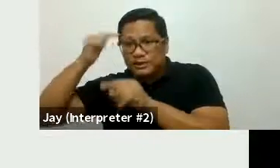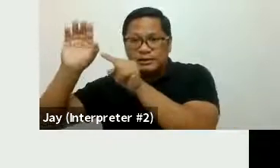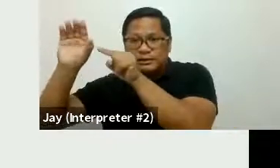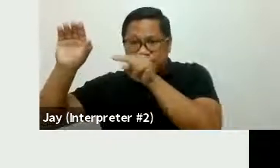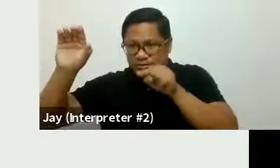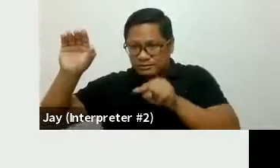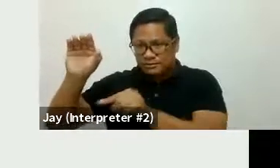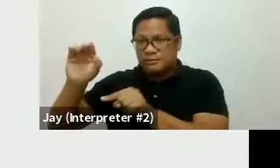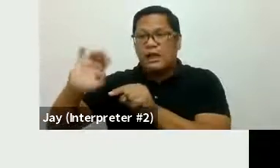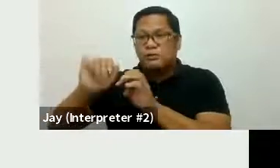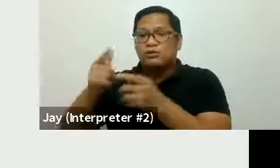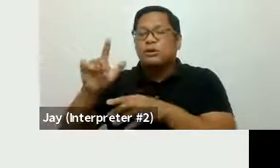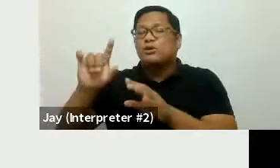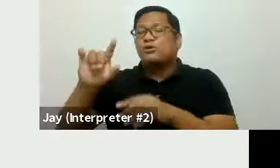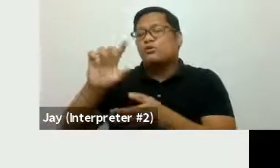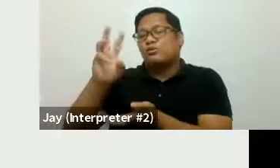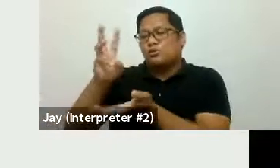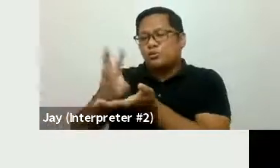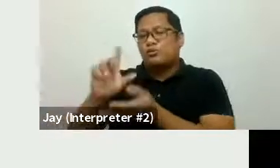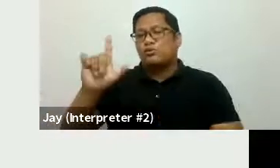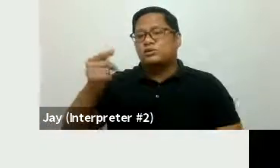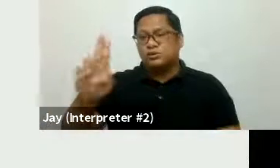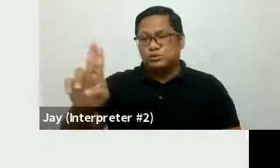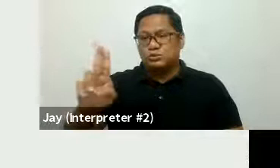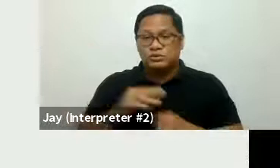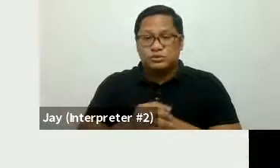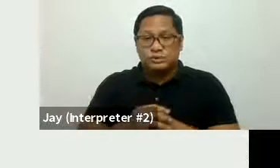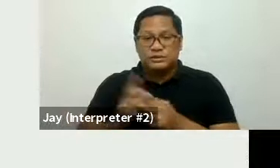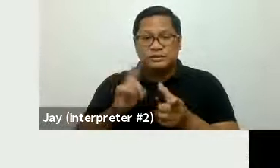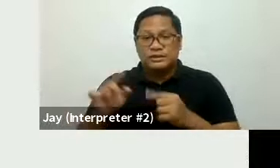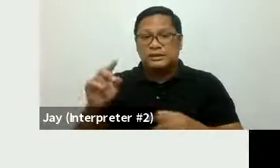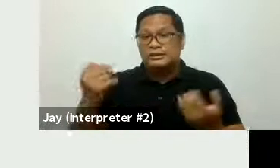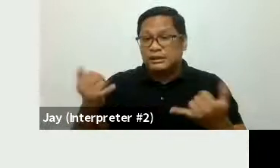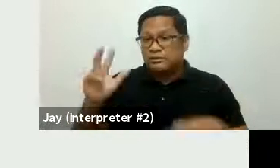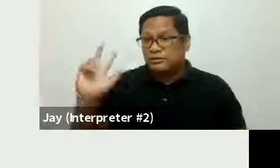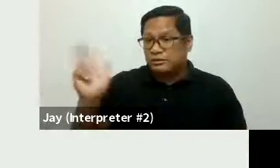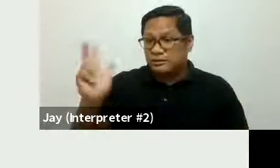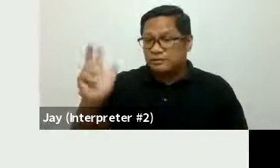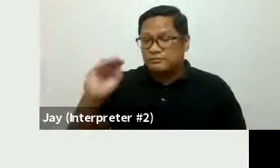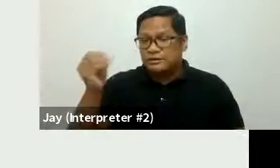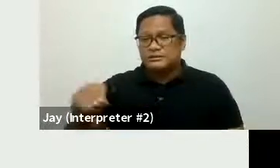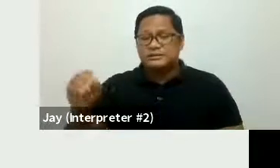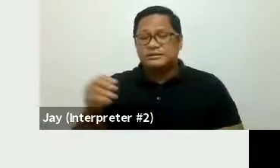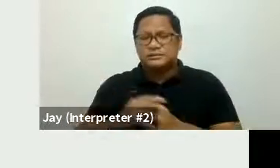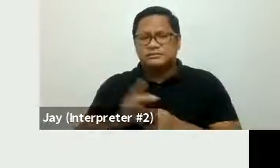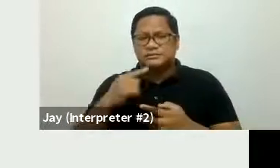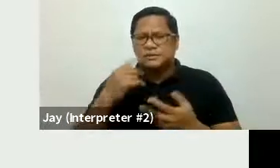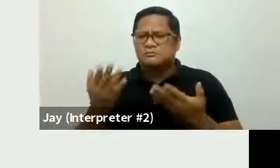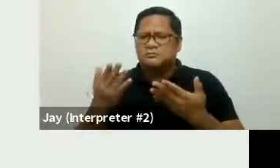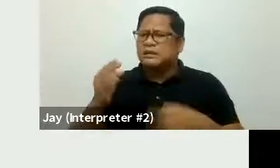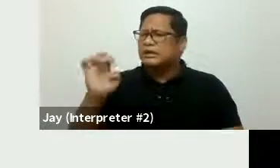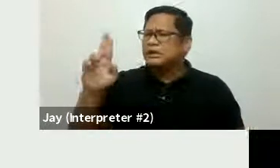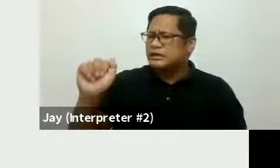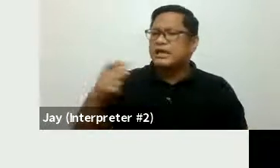government. And as the discussions are progressing now, 30%, the ERA is likely to increase by 30%. And that